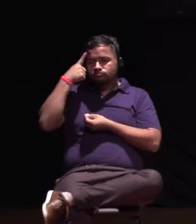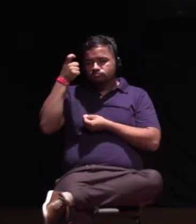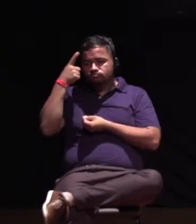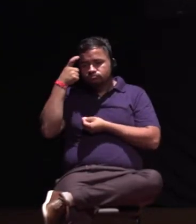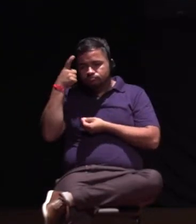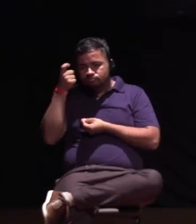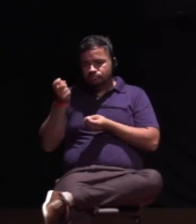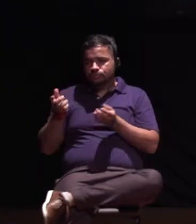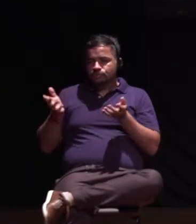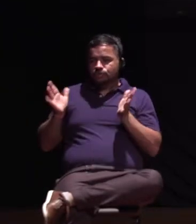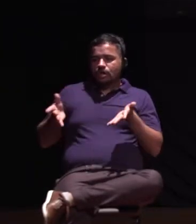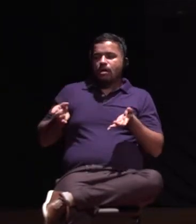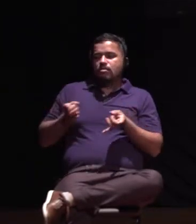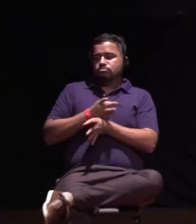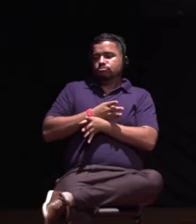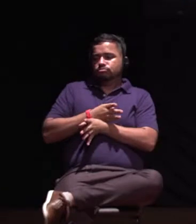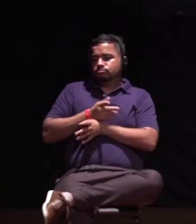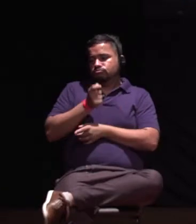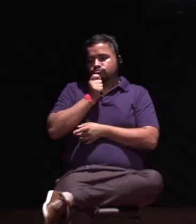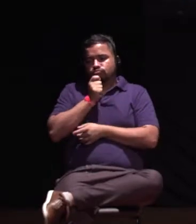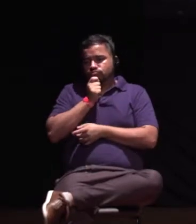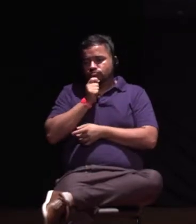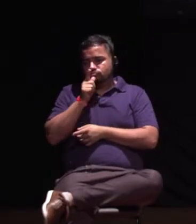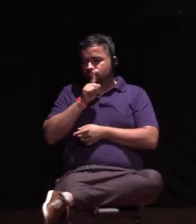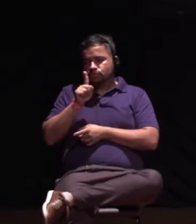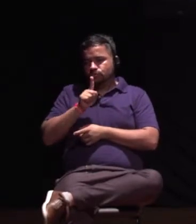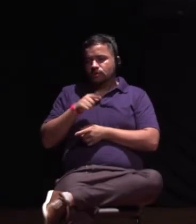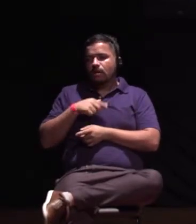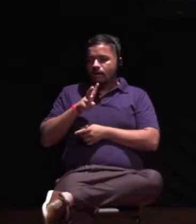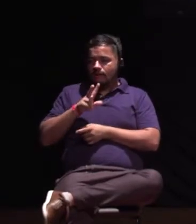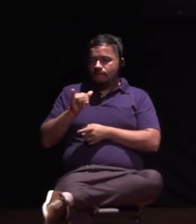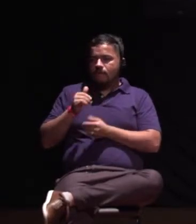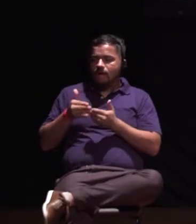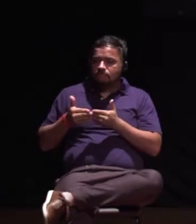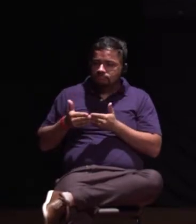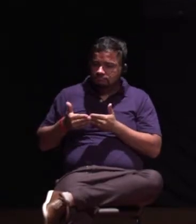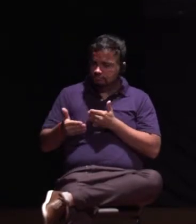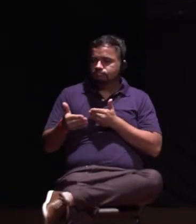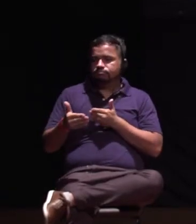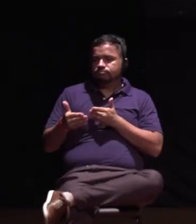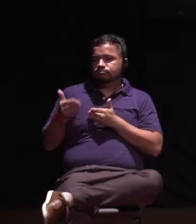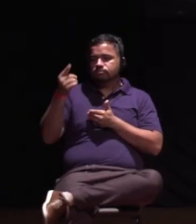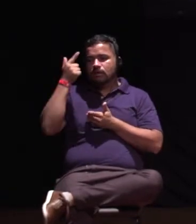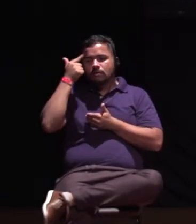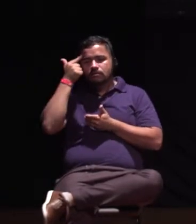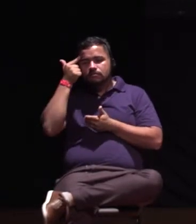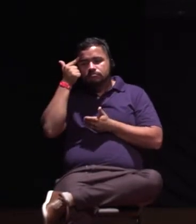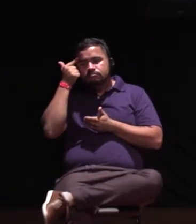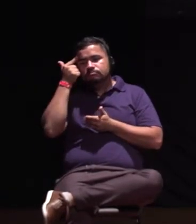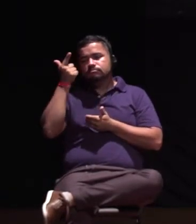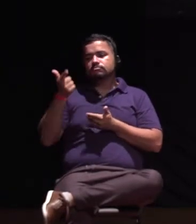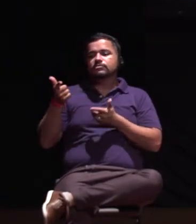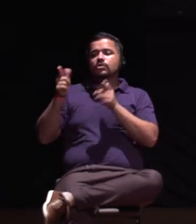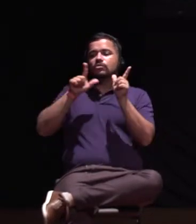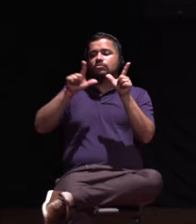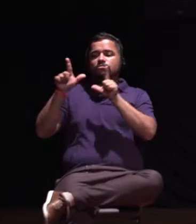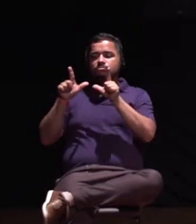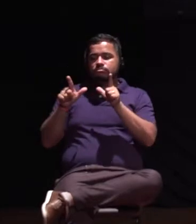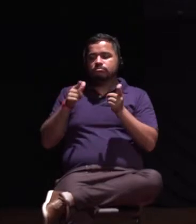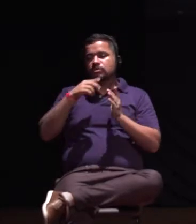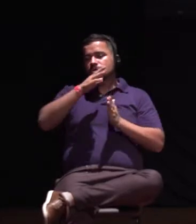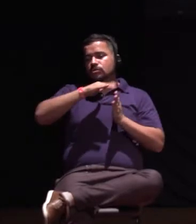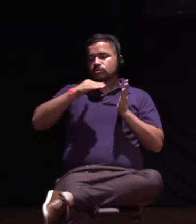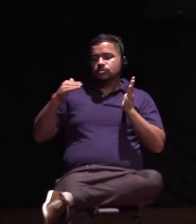we think of exhibitions, and too often we just have to do a little model, and that's it, the model's done. The show does not even need to be